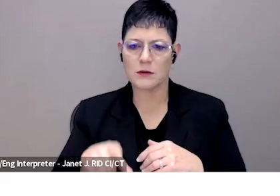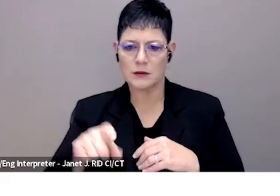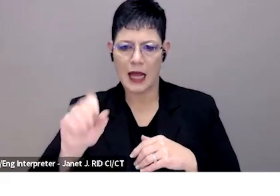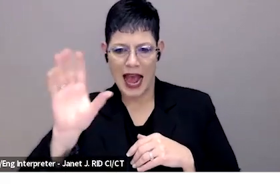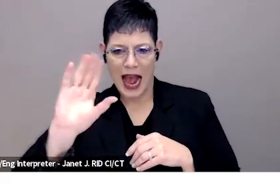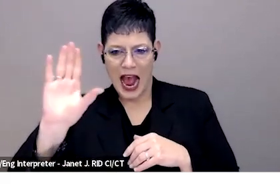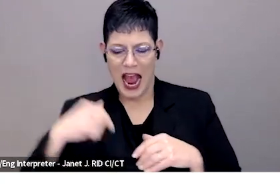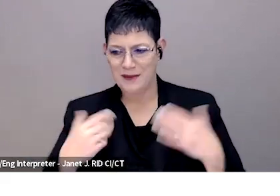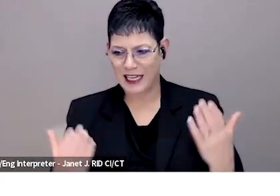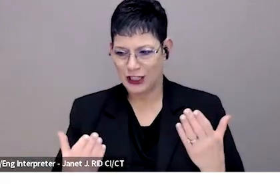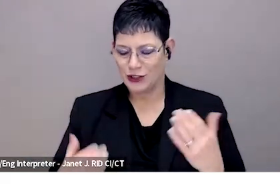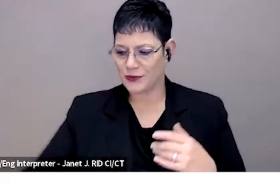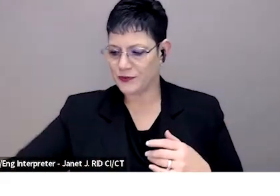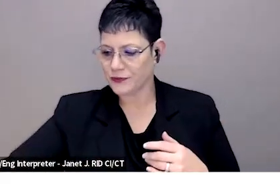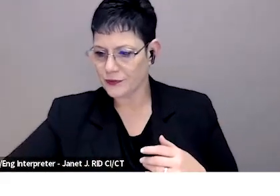Hi, everyone. I'm here.